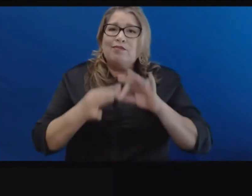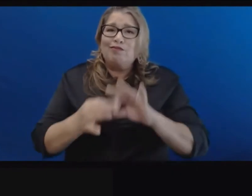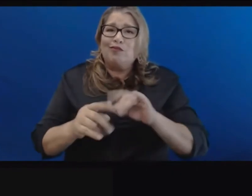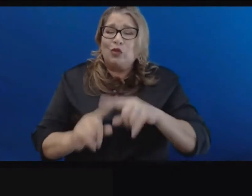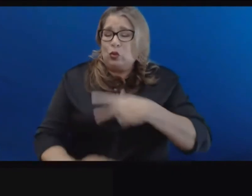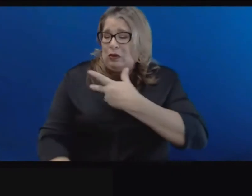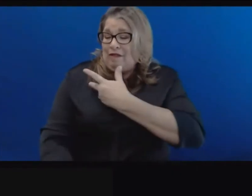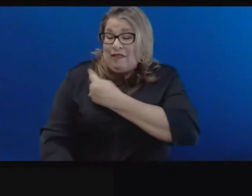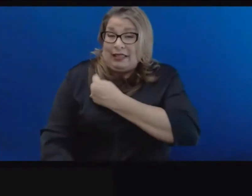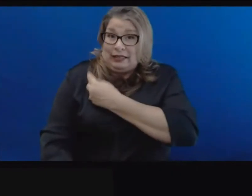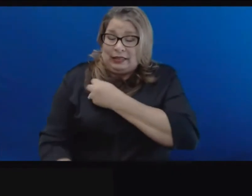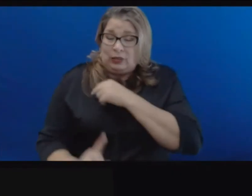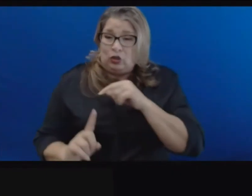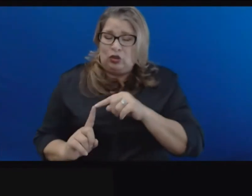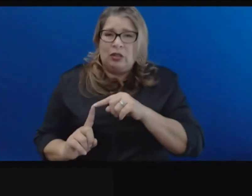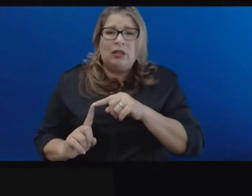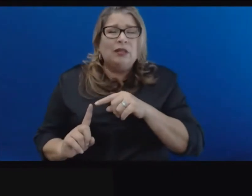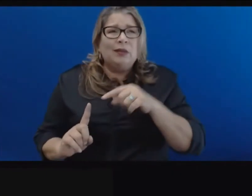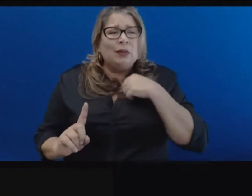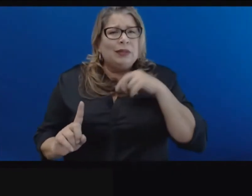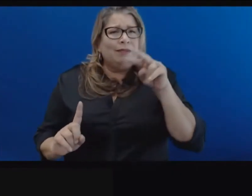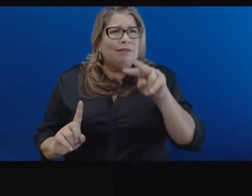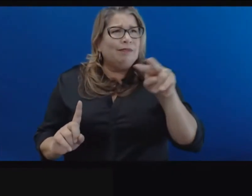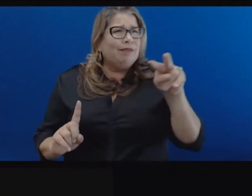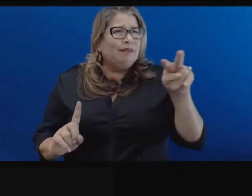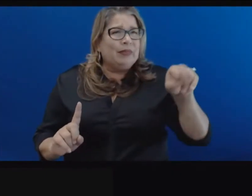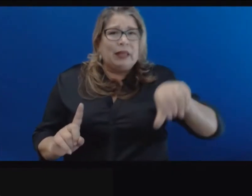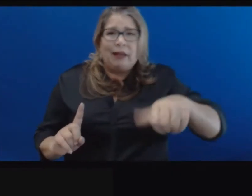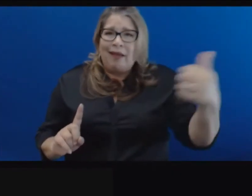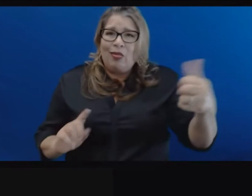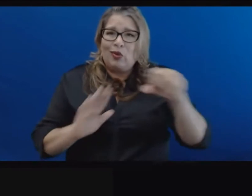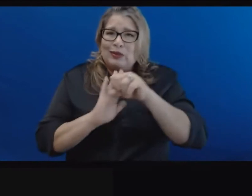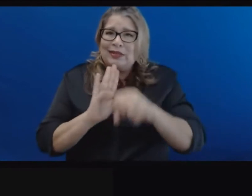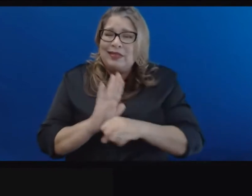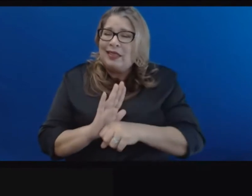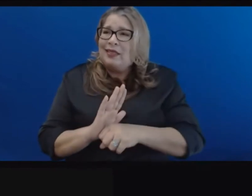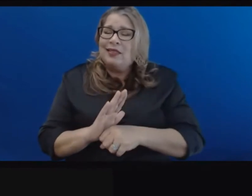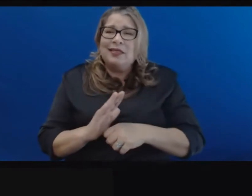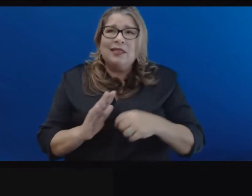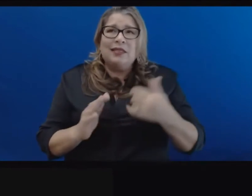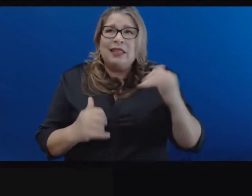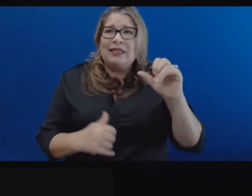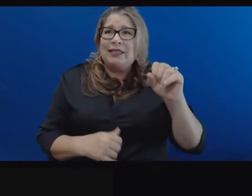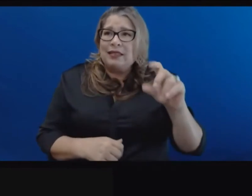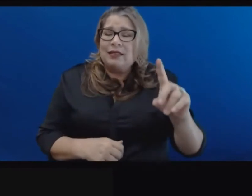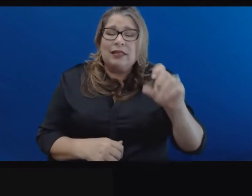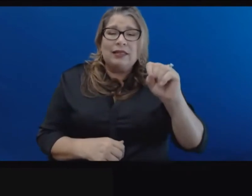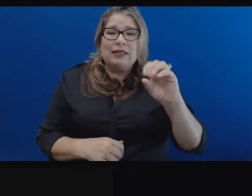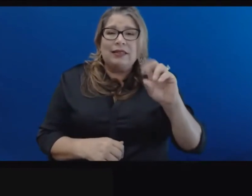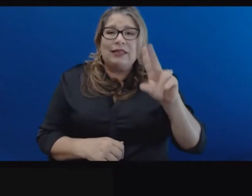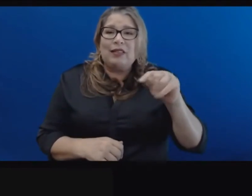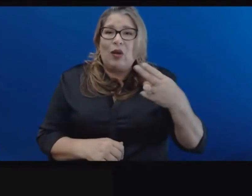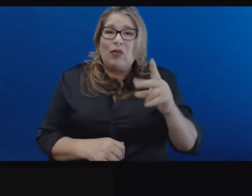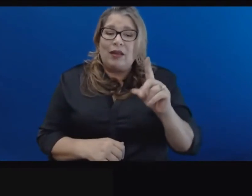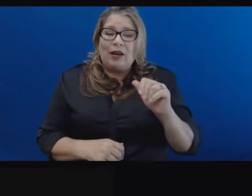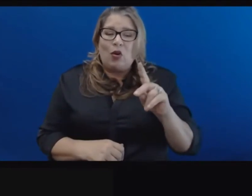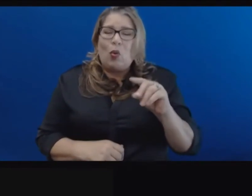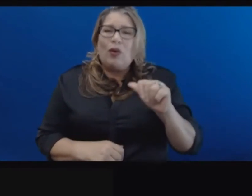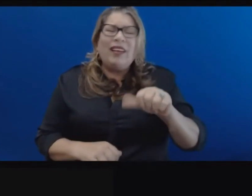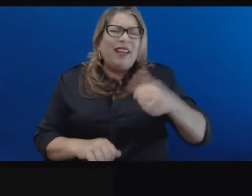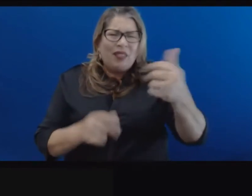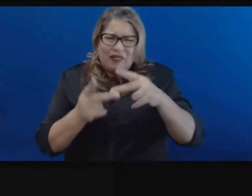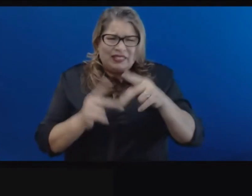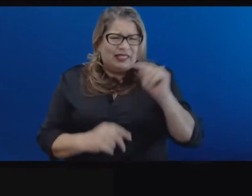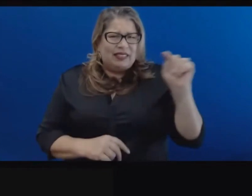Virginia seemingly vaccinating their residents faster and more efficiently than we are? What are they doing differently?